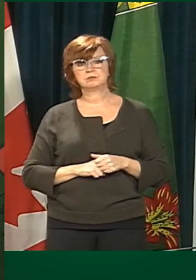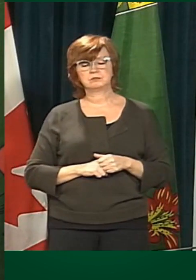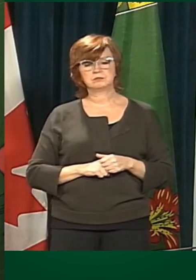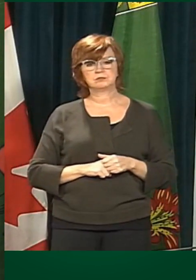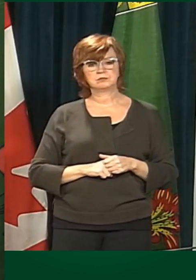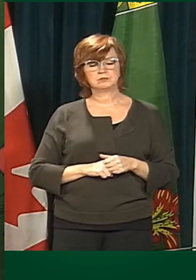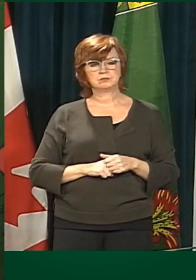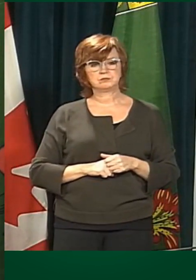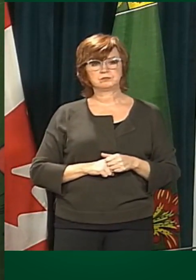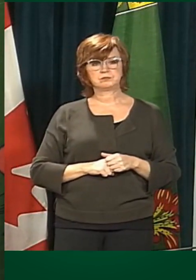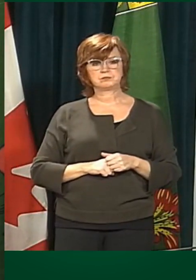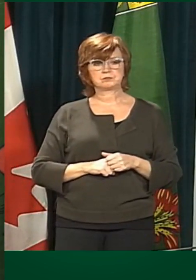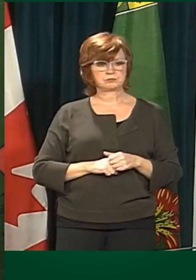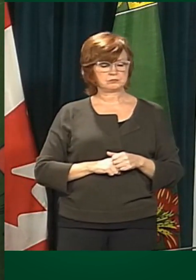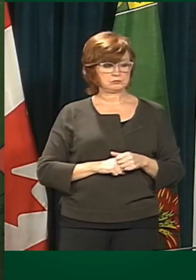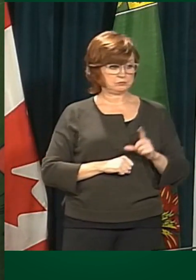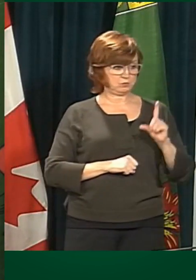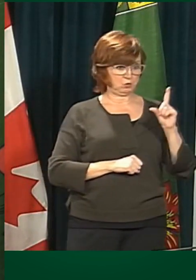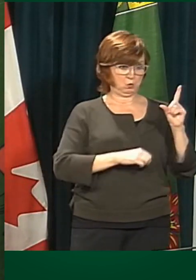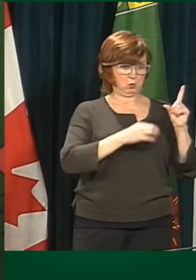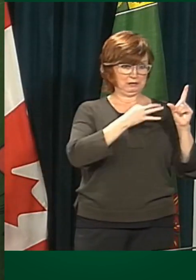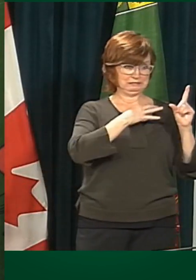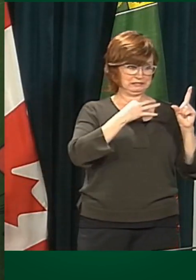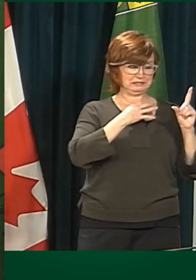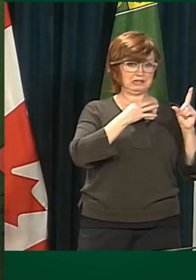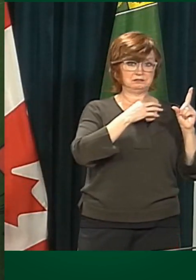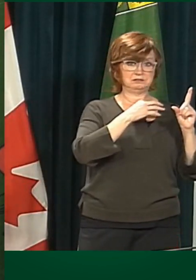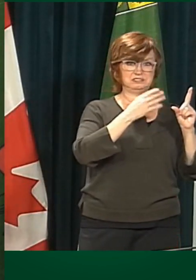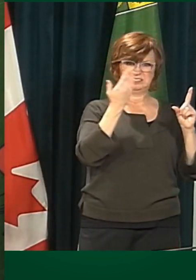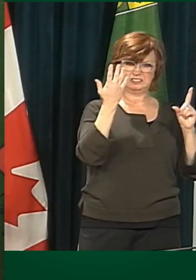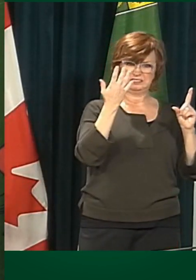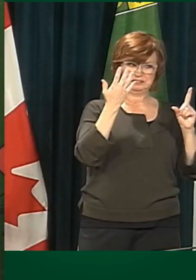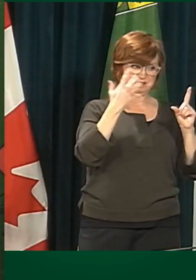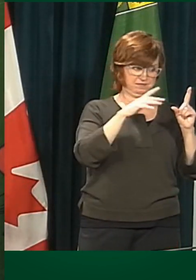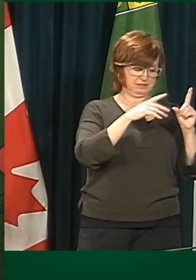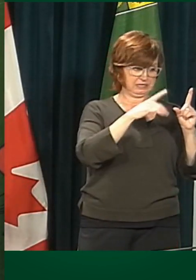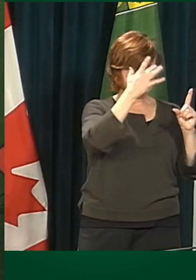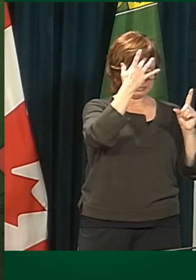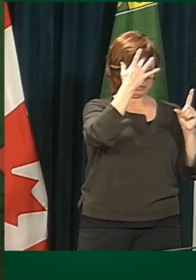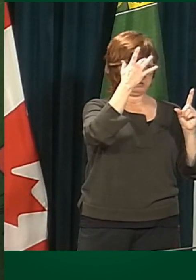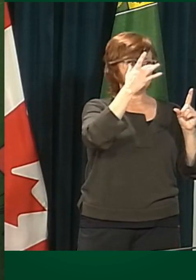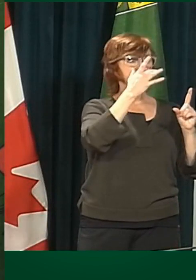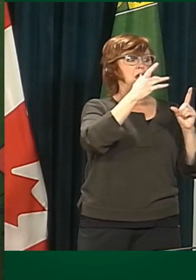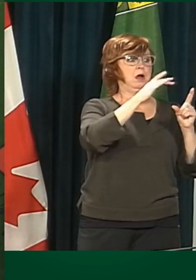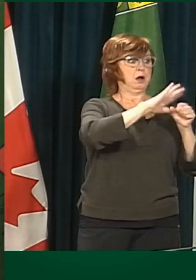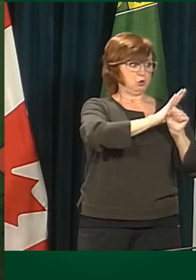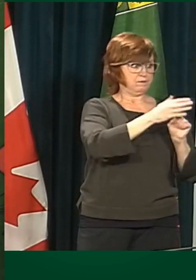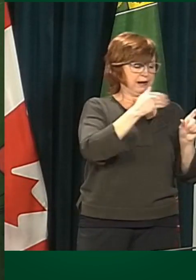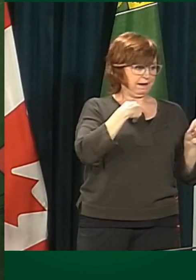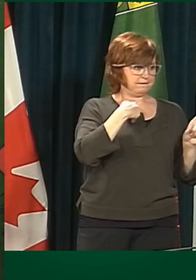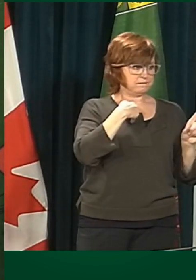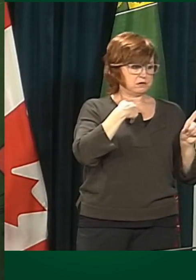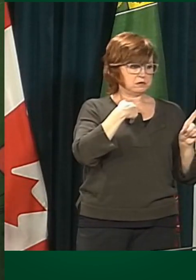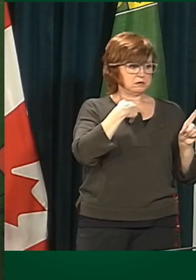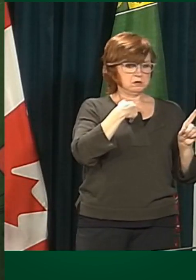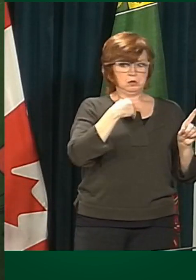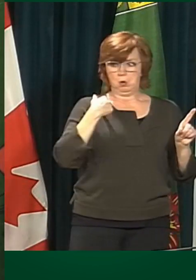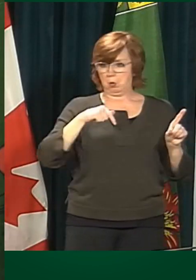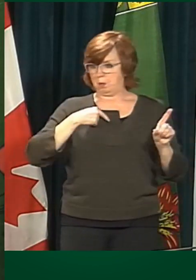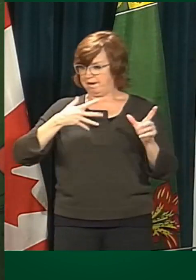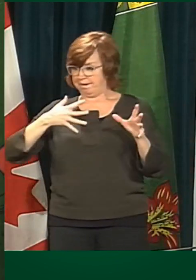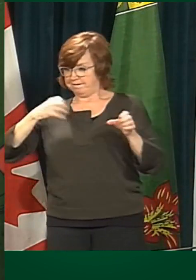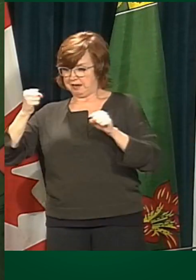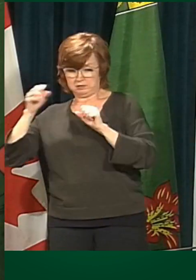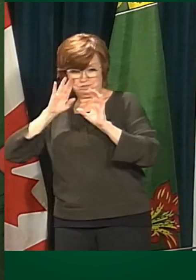very hard to contain transmission in those settings, and we need to recognize their efforts. And there's further guidelines now